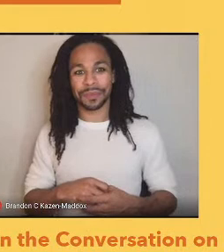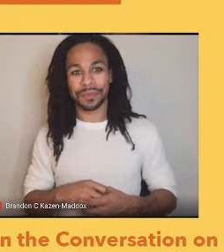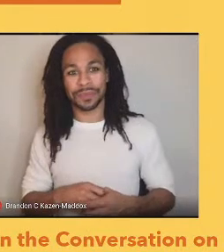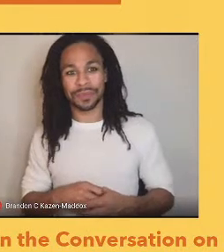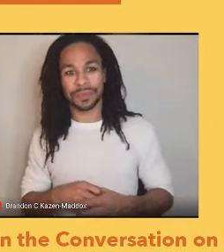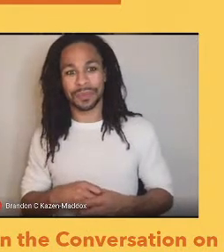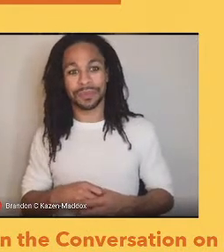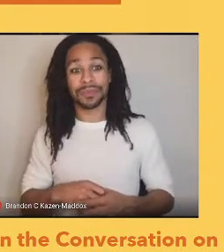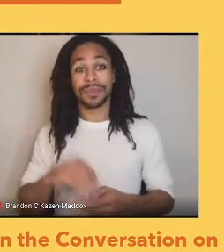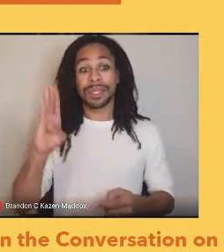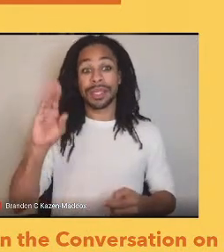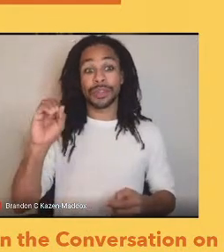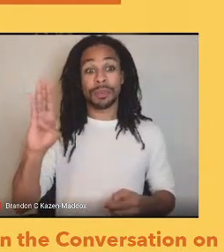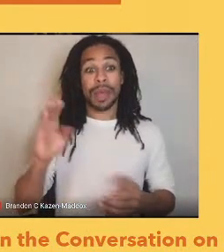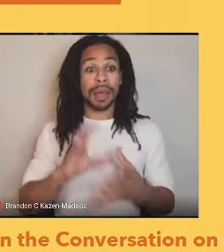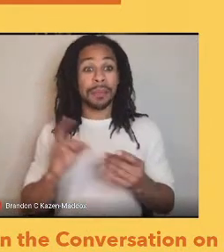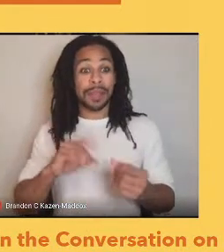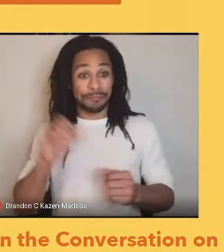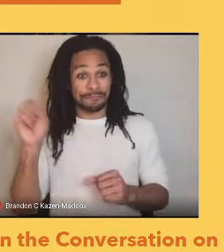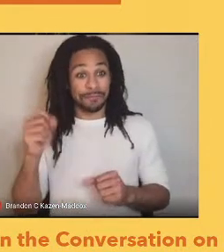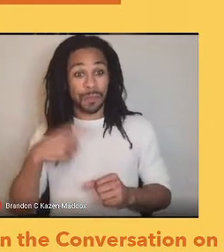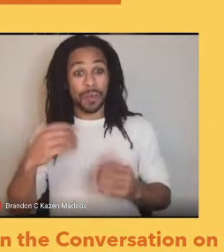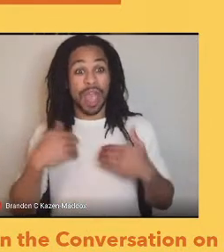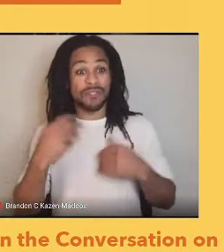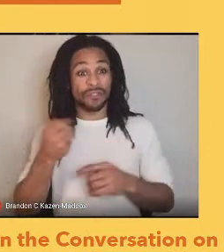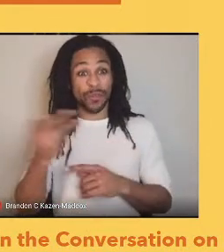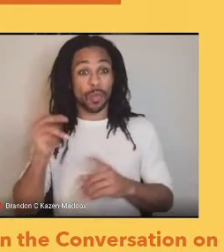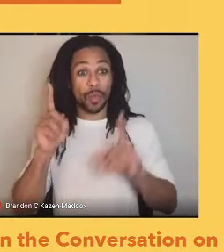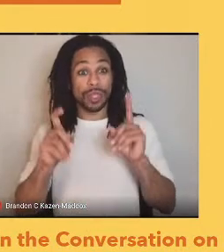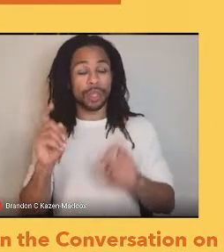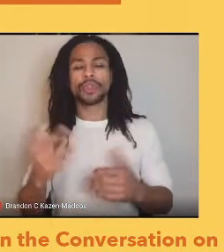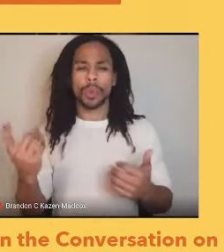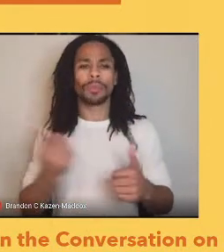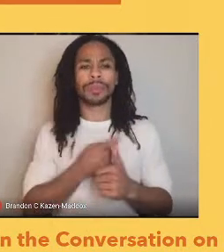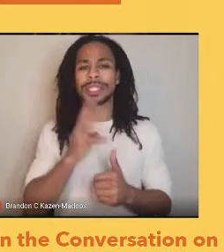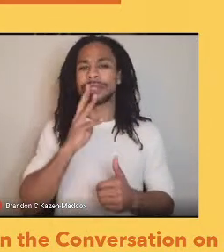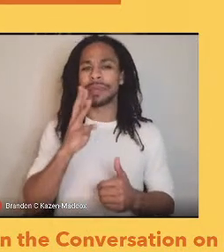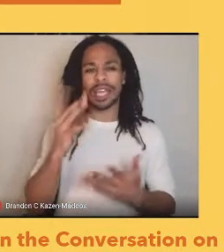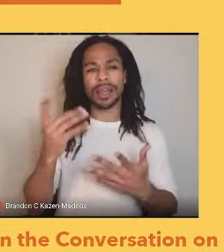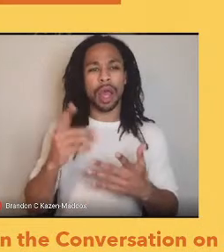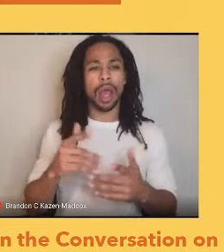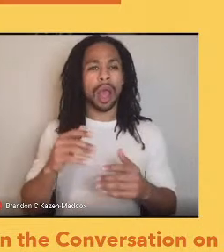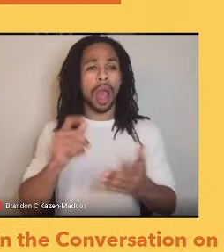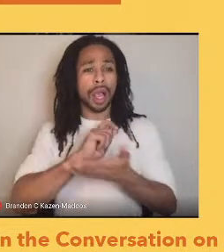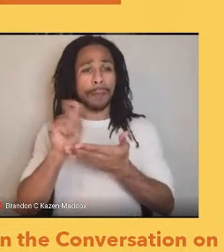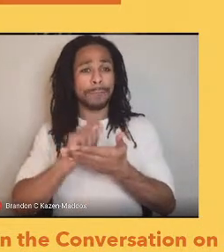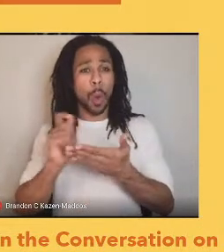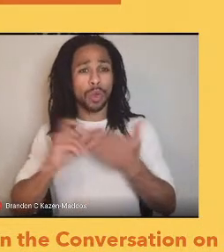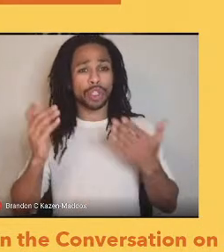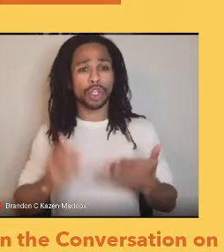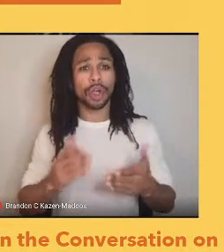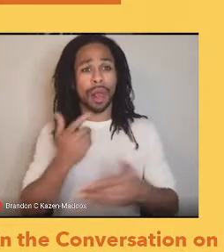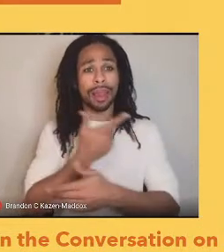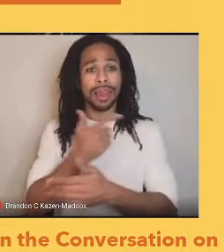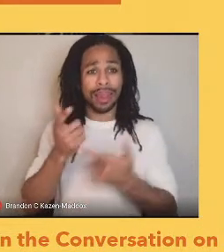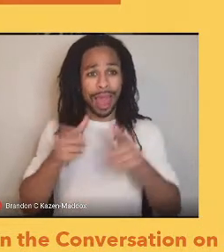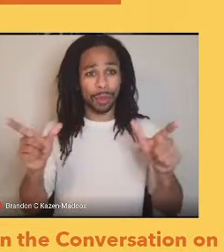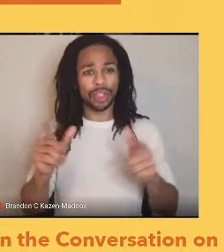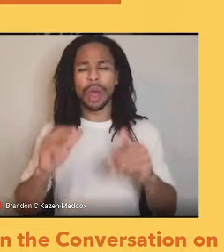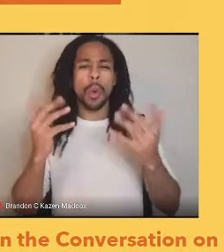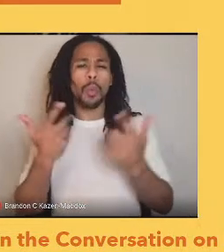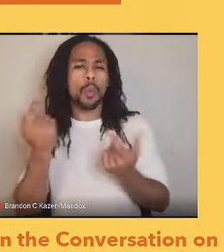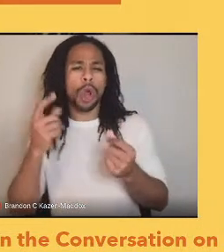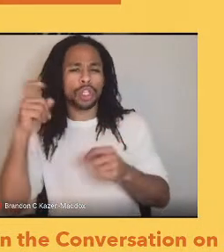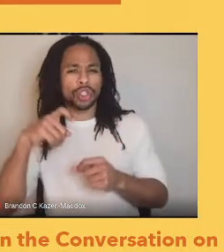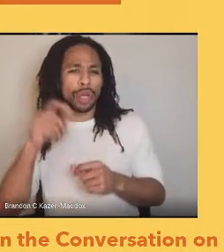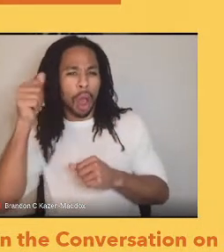Absolutely. We've got a couple here. Up first, speaking of a composer's language, what should a new audio drama creator know before attempting